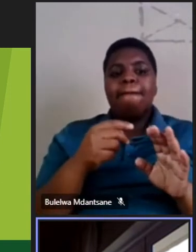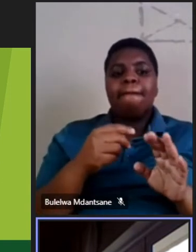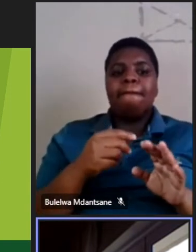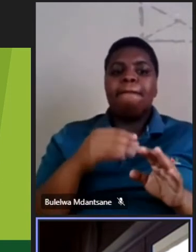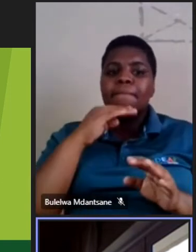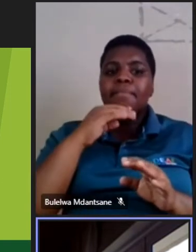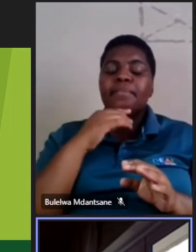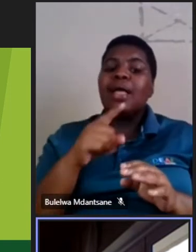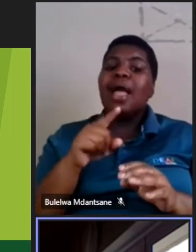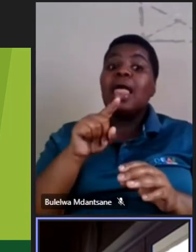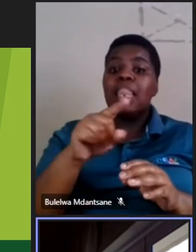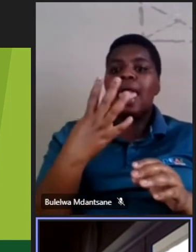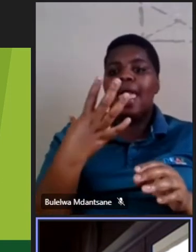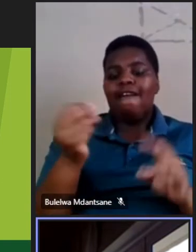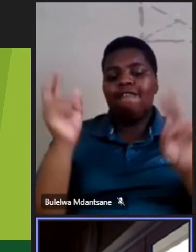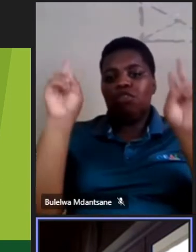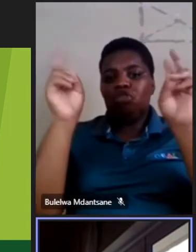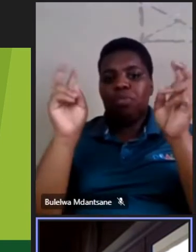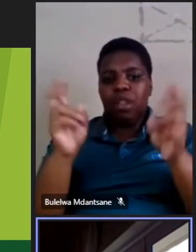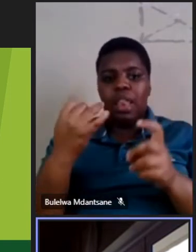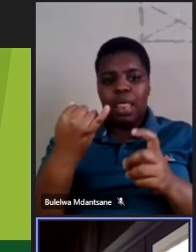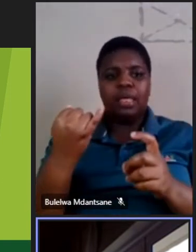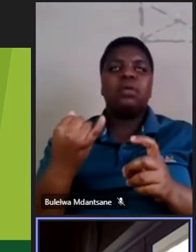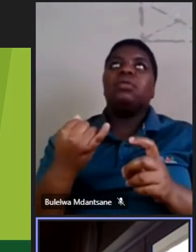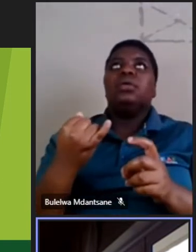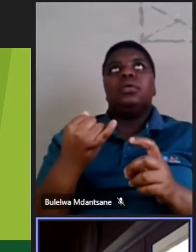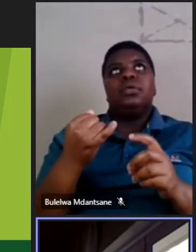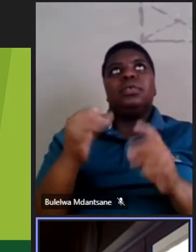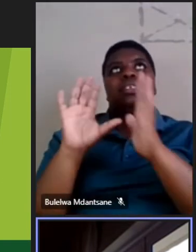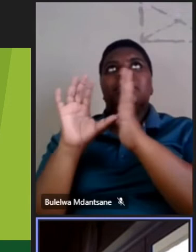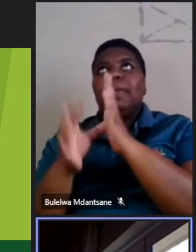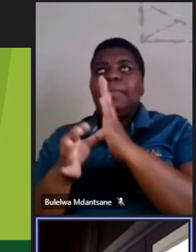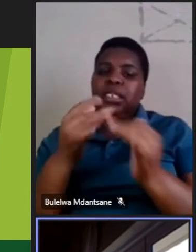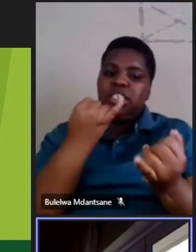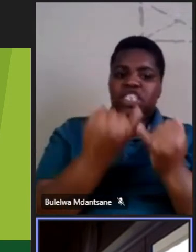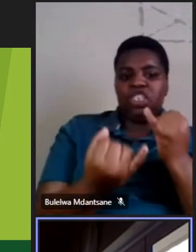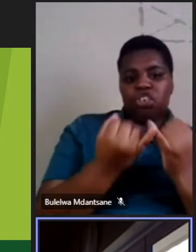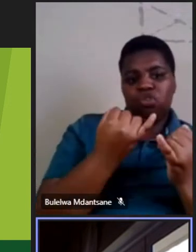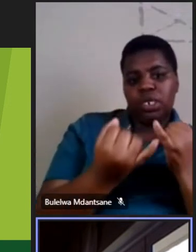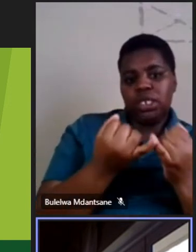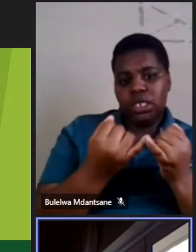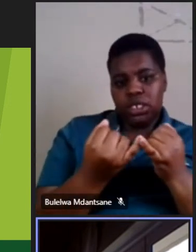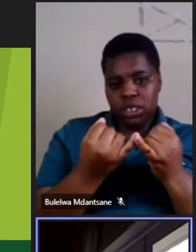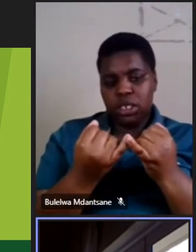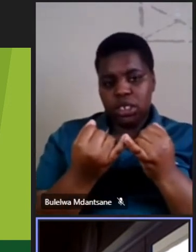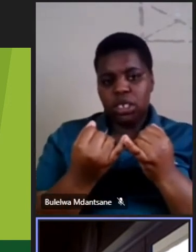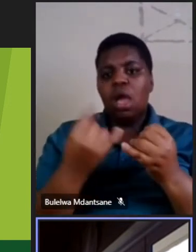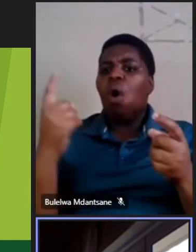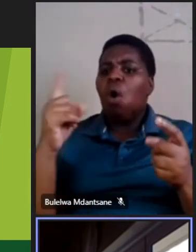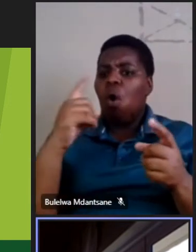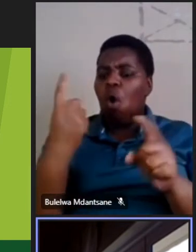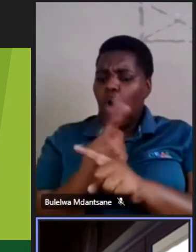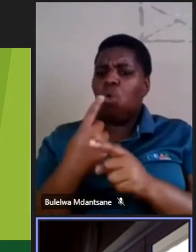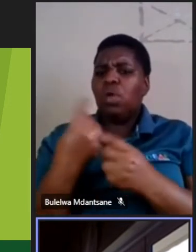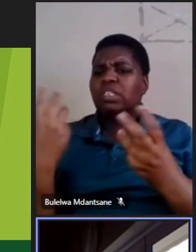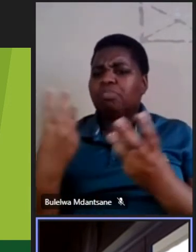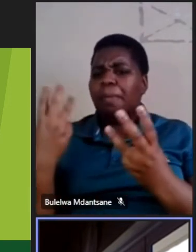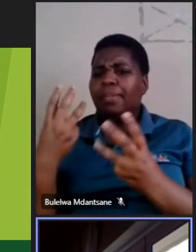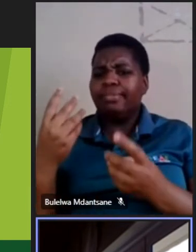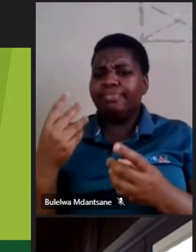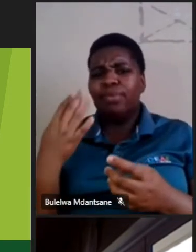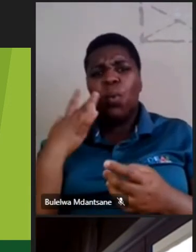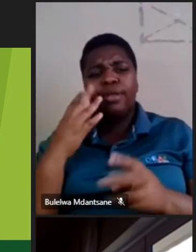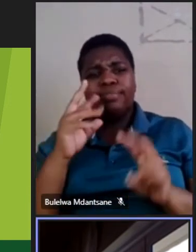covers topics such as disability and sexuality, heteronormativity, and stigma and myths around disability and